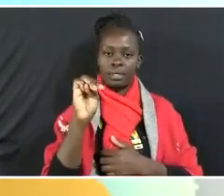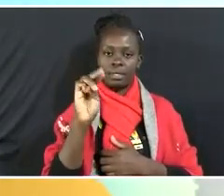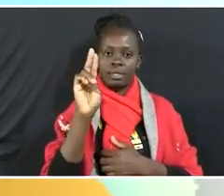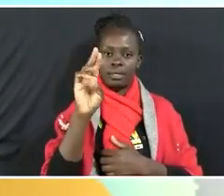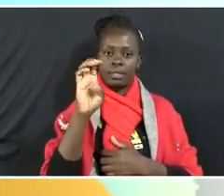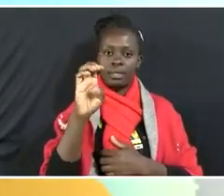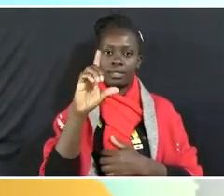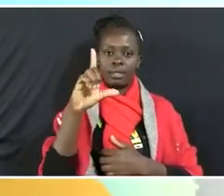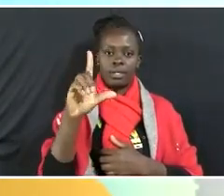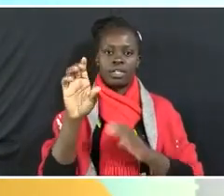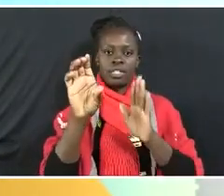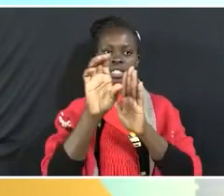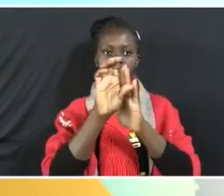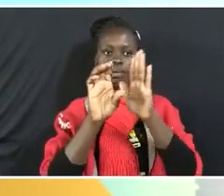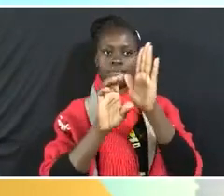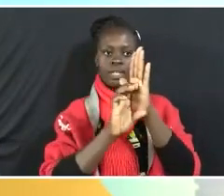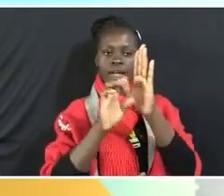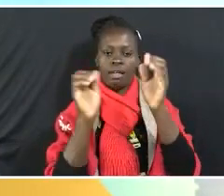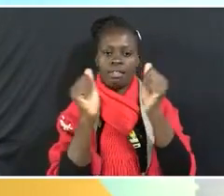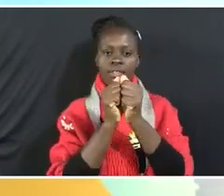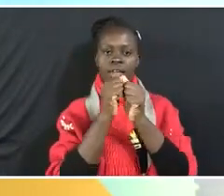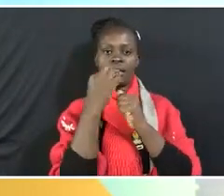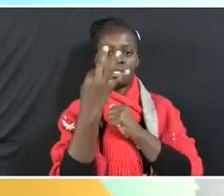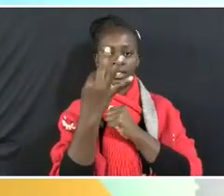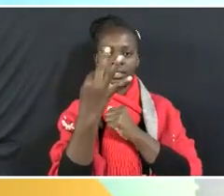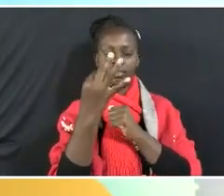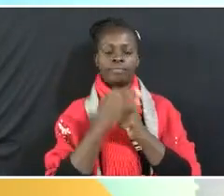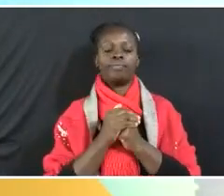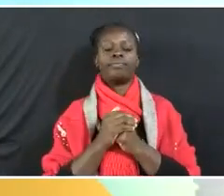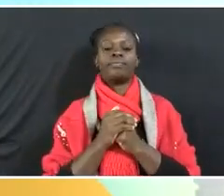2 Samuel chapter 13 into context as we run quickly.